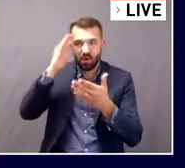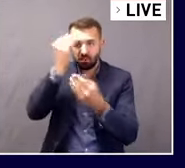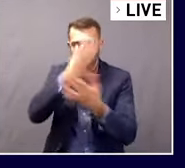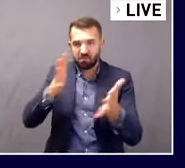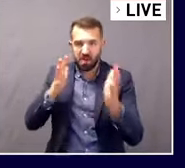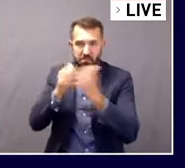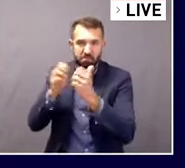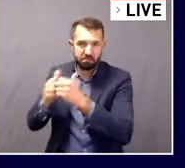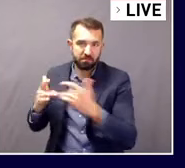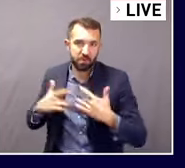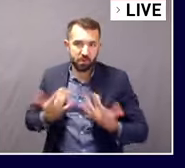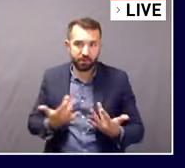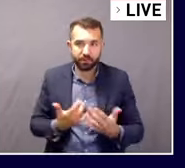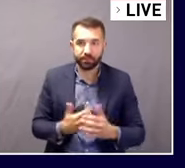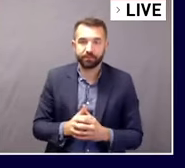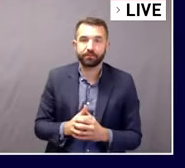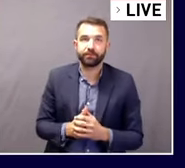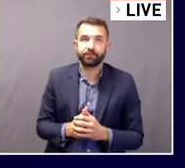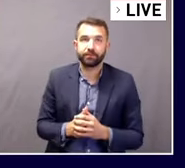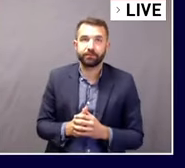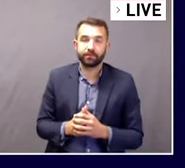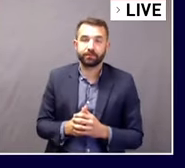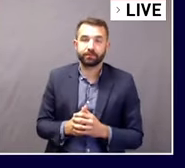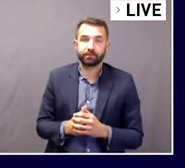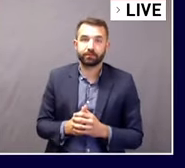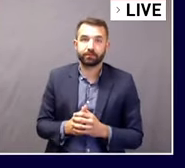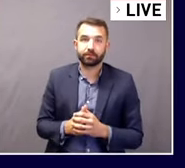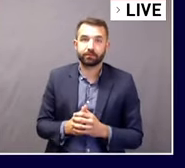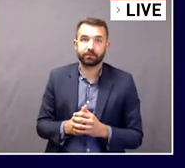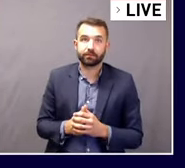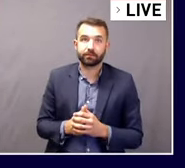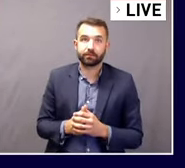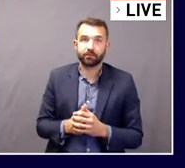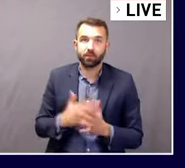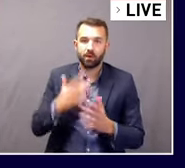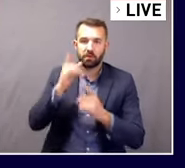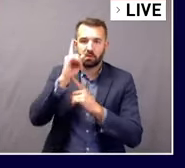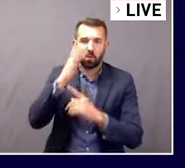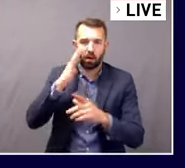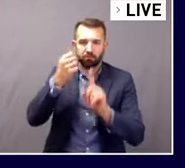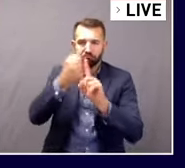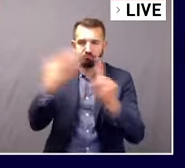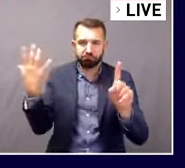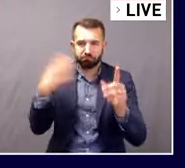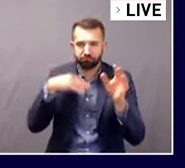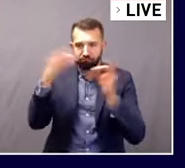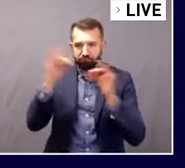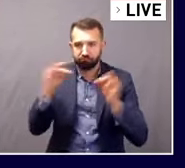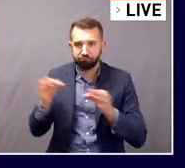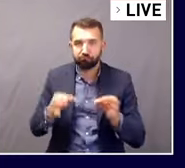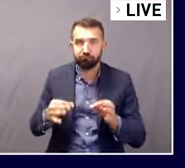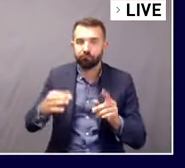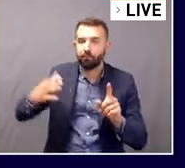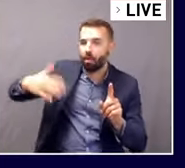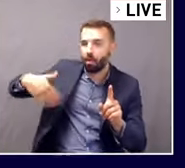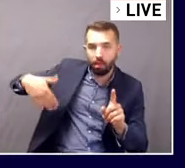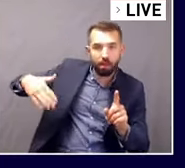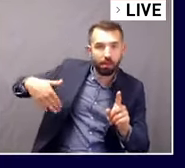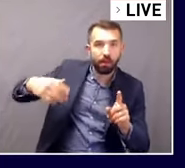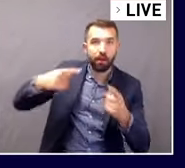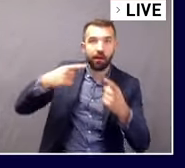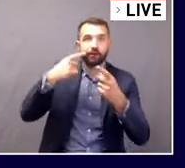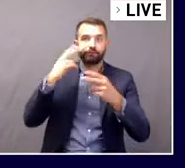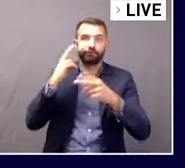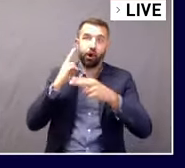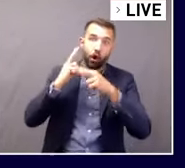I'd also like to take a moment to mention a situation that is not yet an outbreak situation, but one that